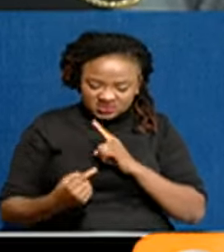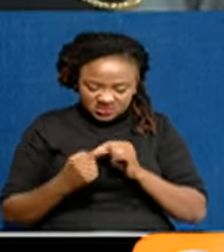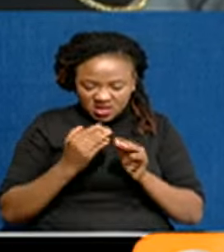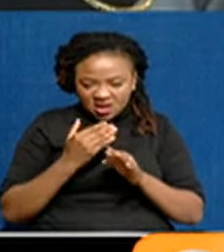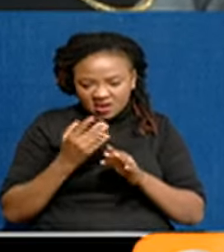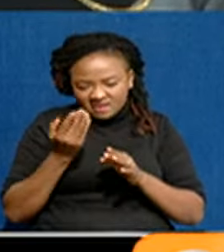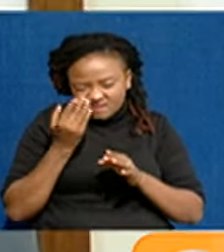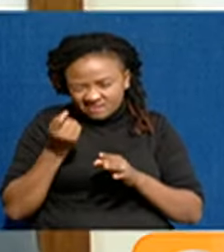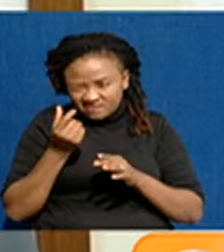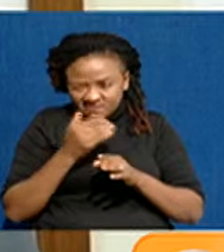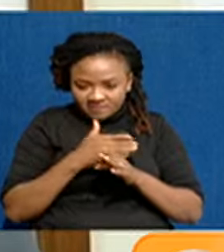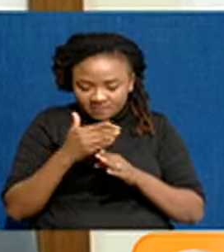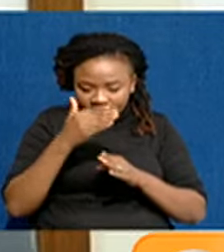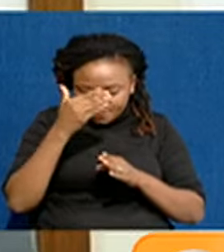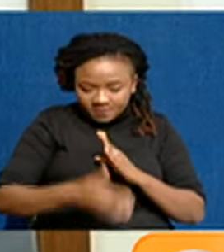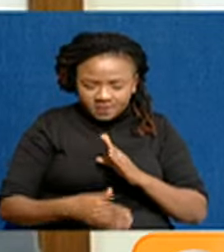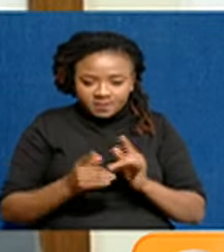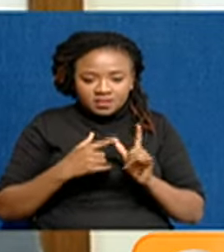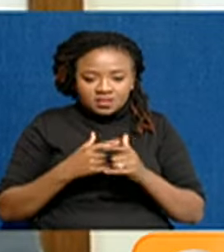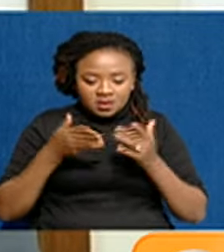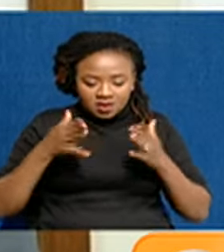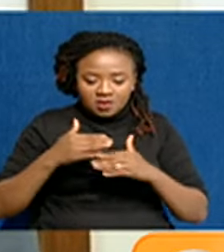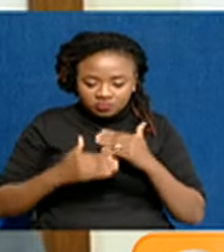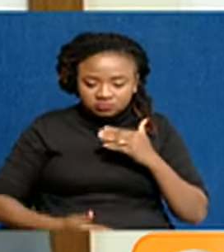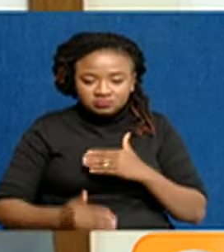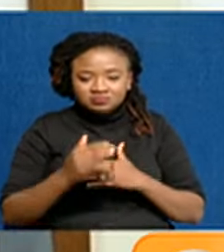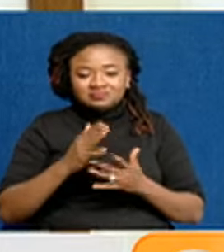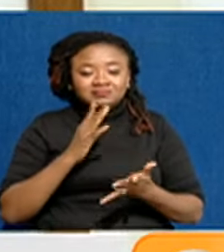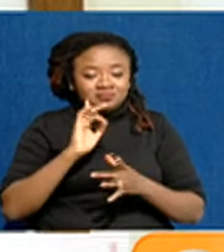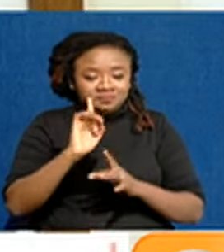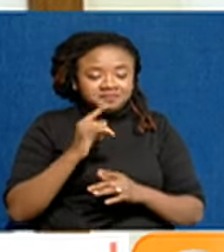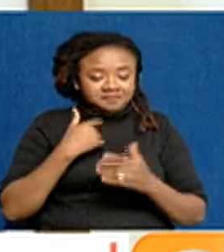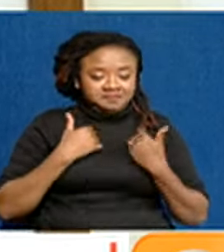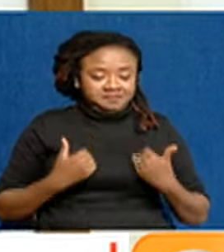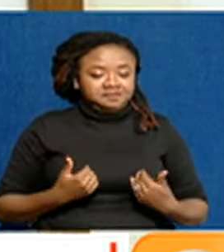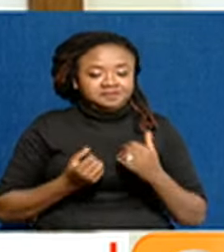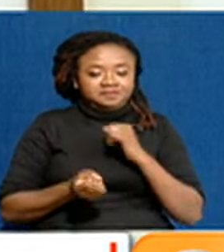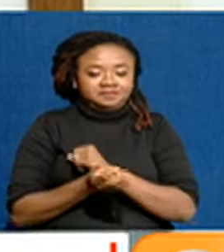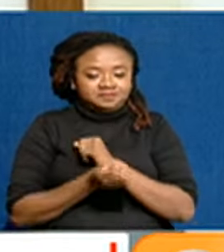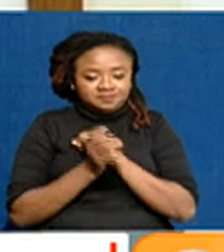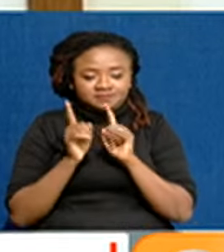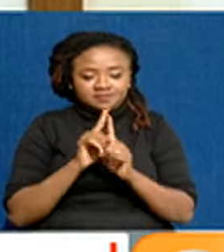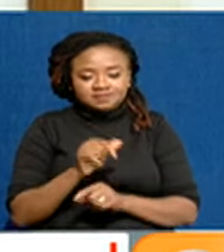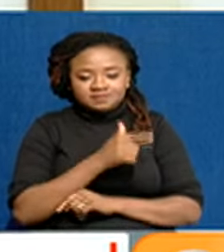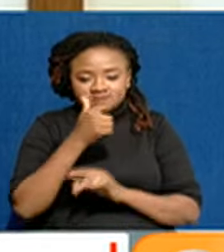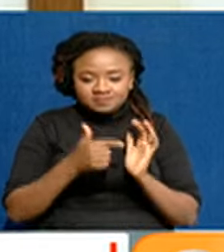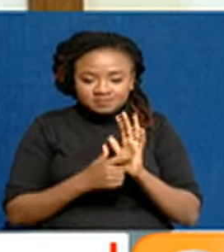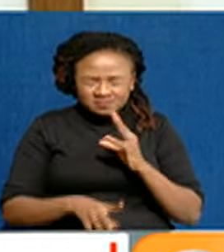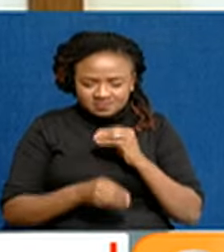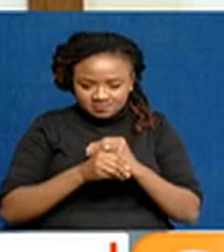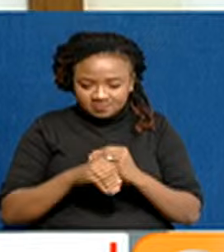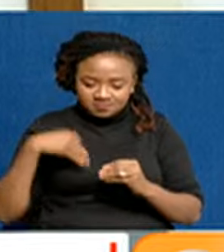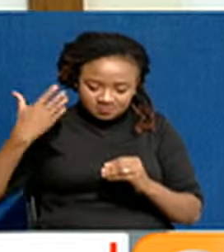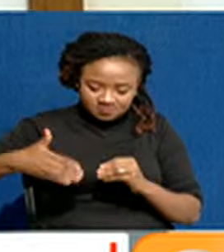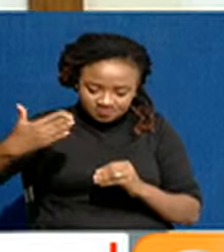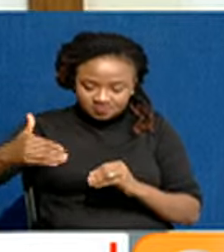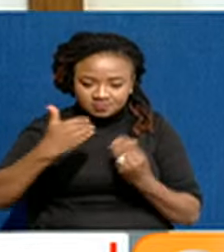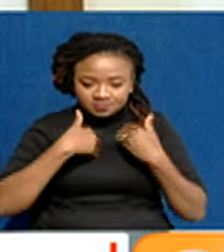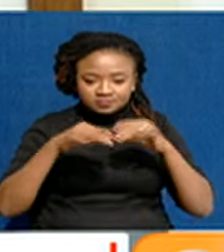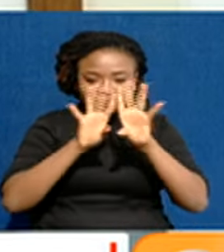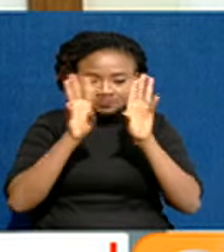year, that is what really. And let me explain also. There is always budgeting